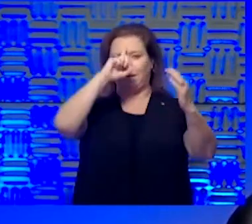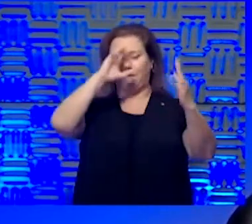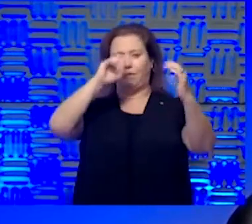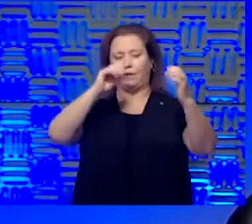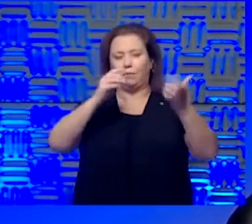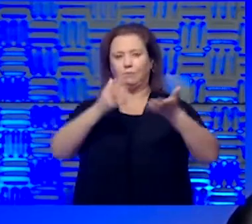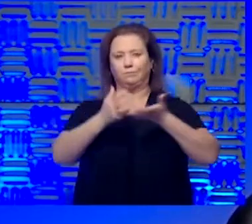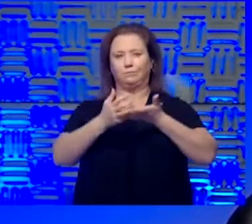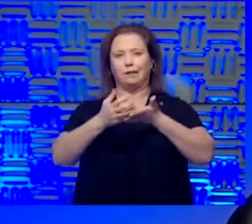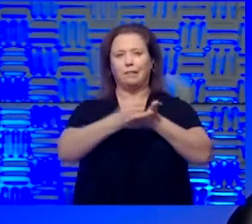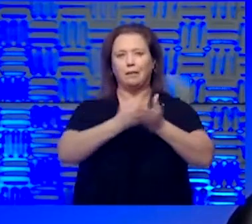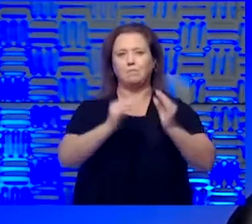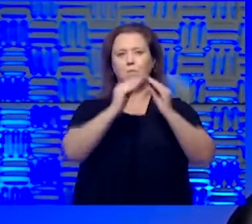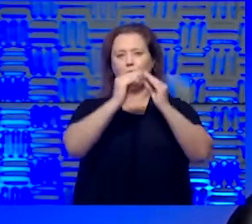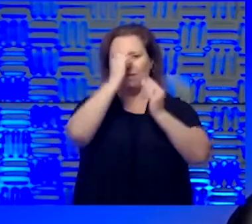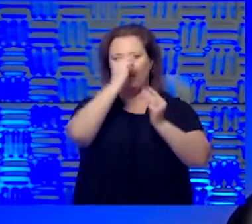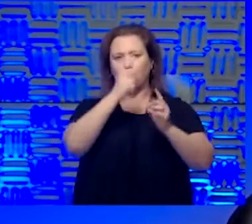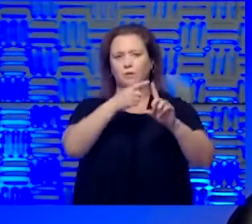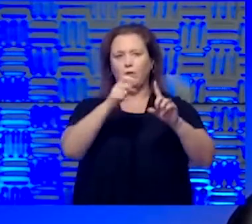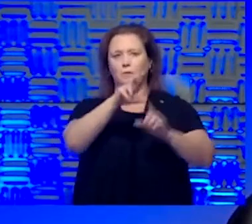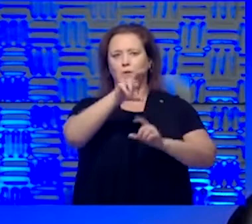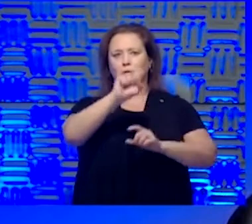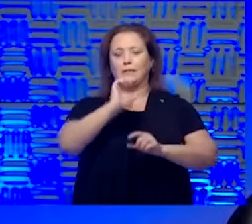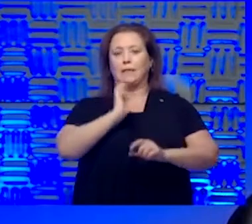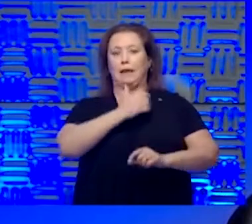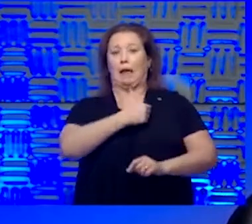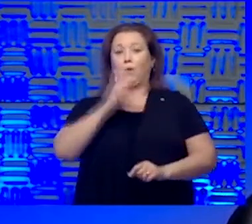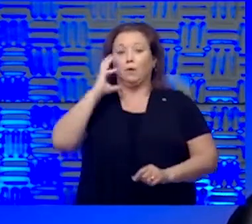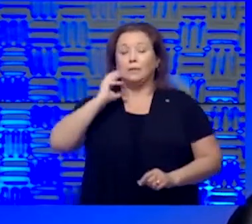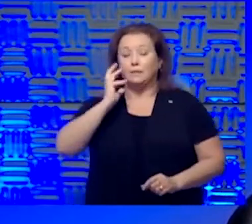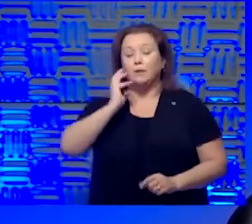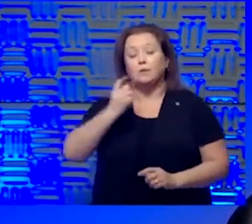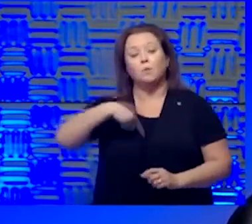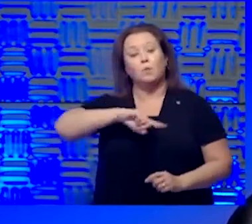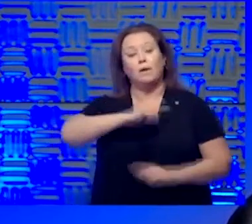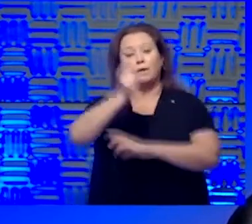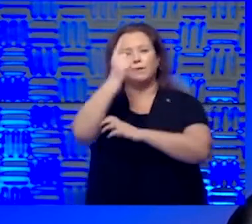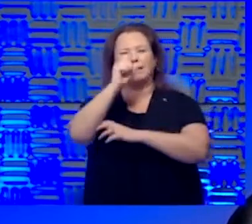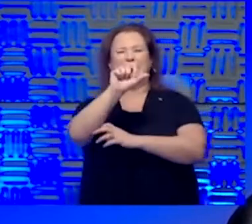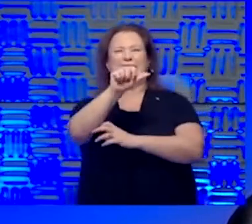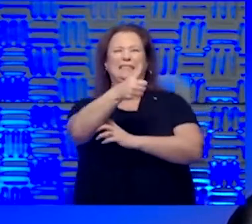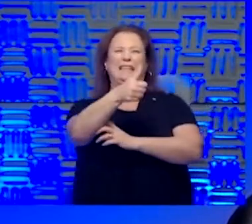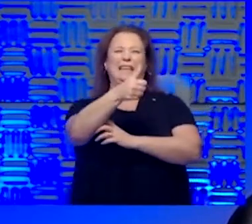more from the United States in our experience, but we understand that it's probably 10 to